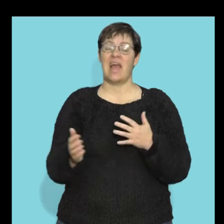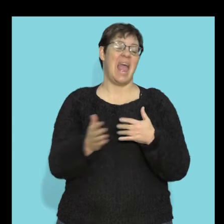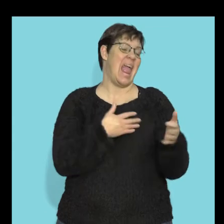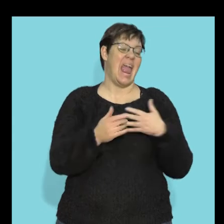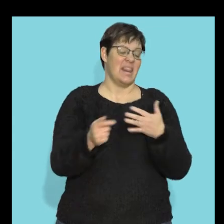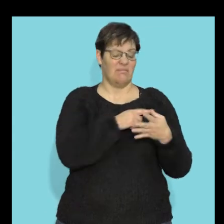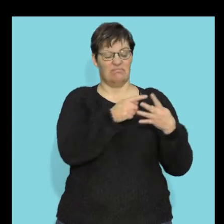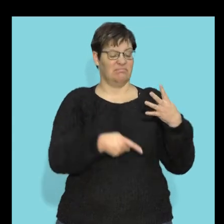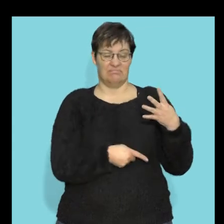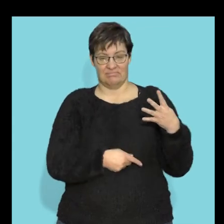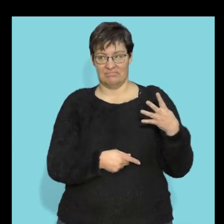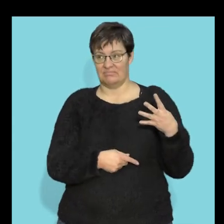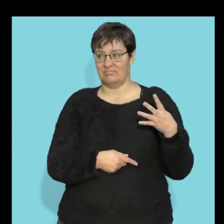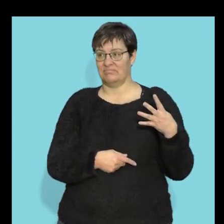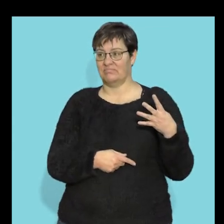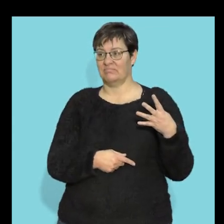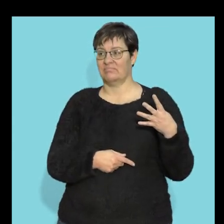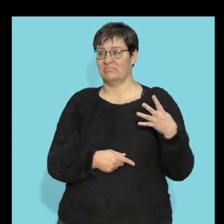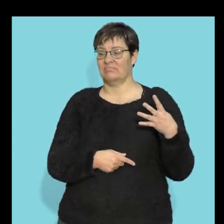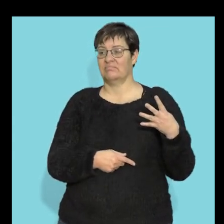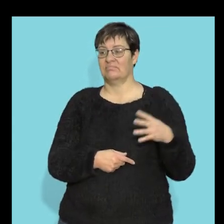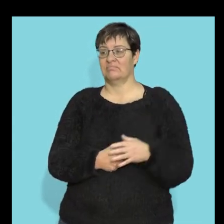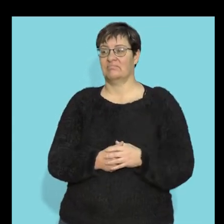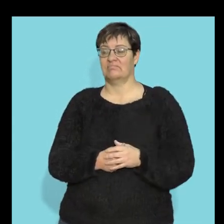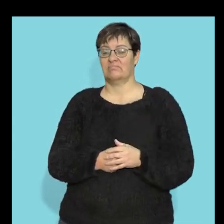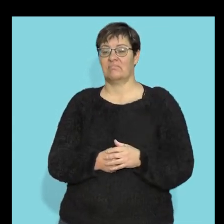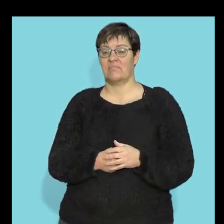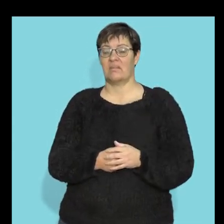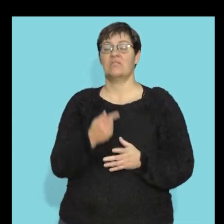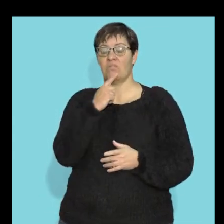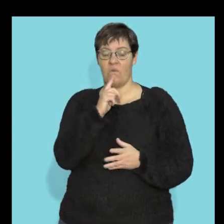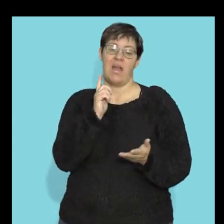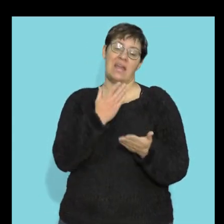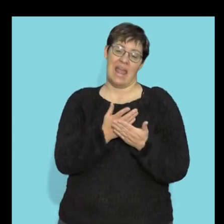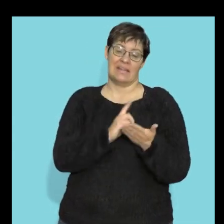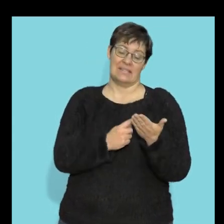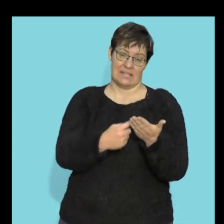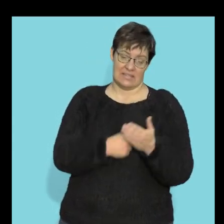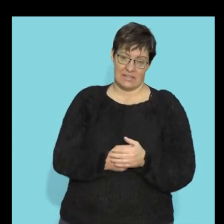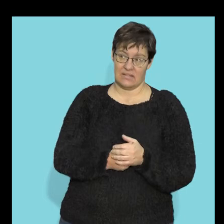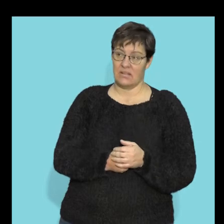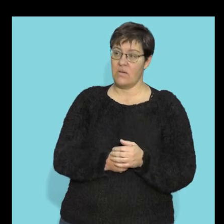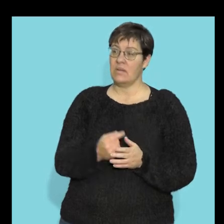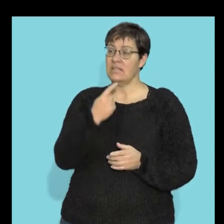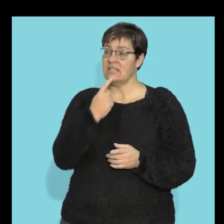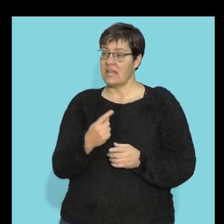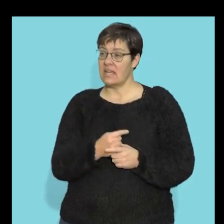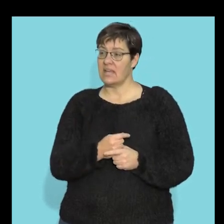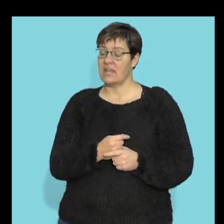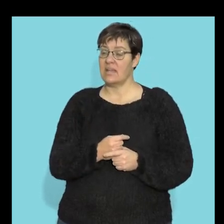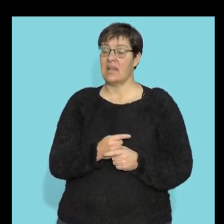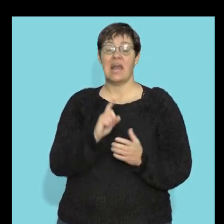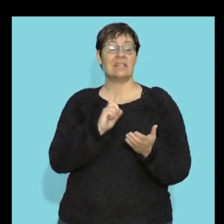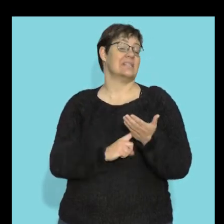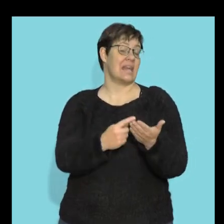those, B-O-D-Y, all right, any of those you could have discussed. But remember, when I say discuss, I mean you must give